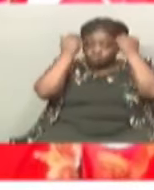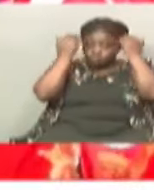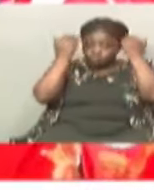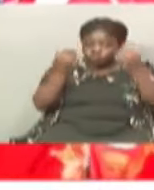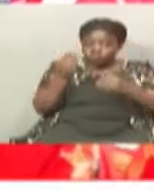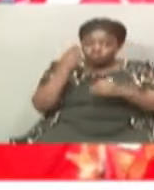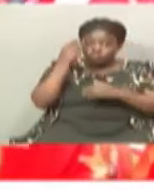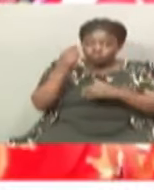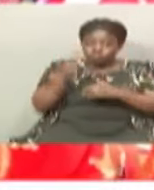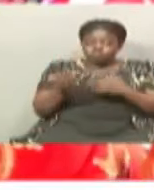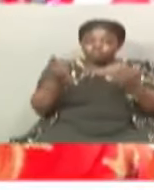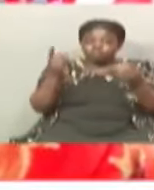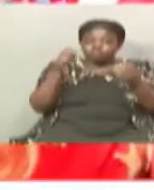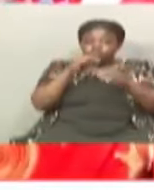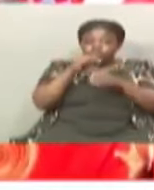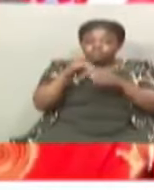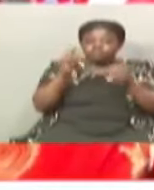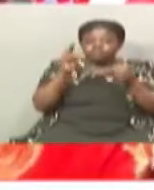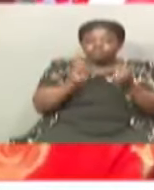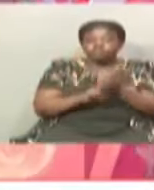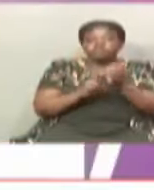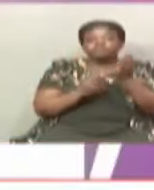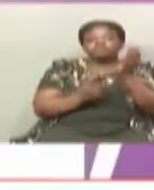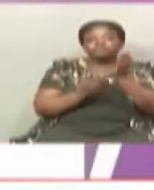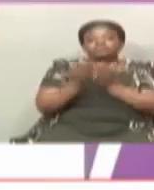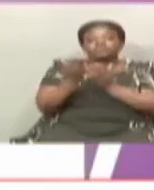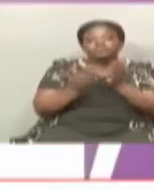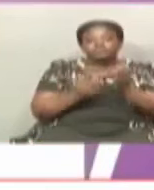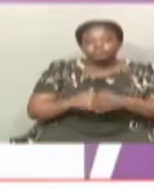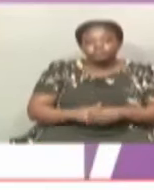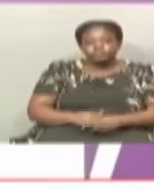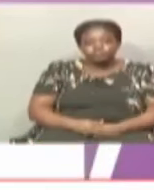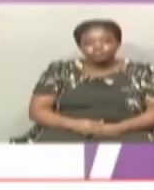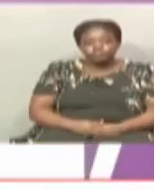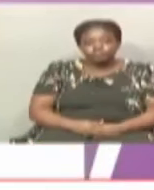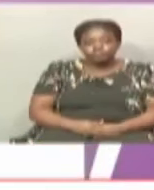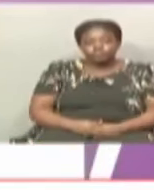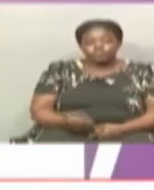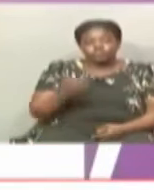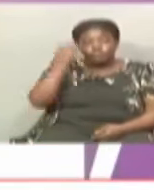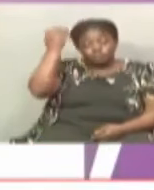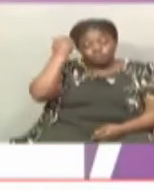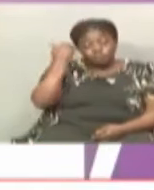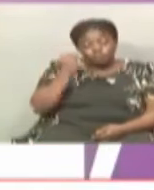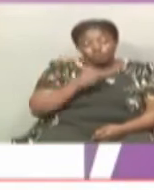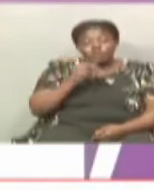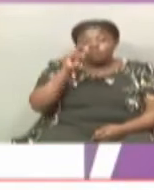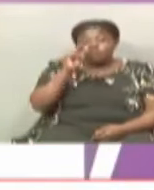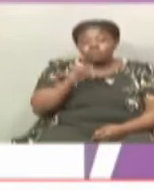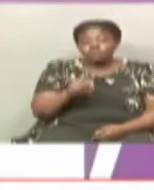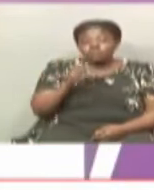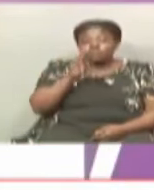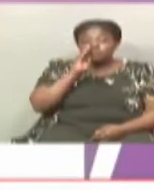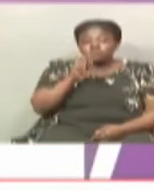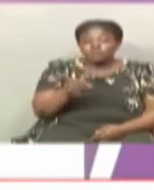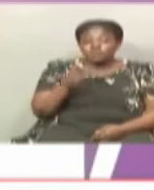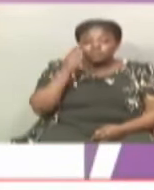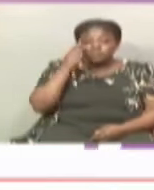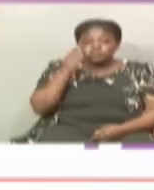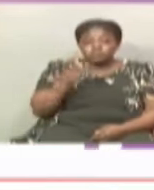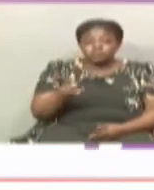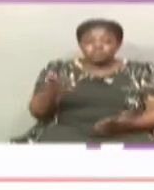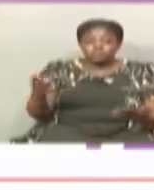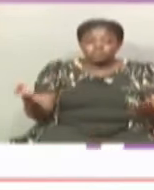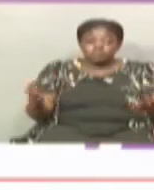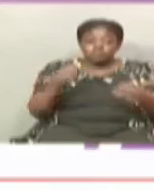Oklang, Munasafunam. Of where is The courts should not be seen to protect thieves